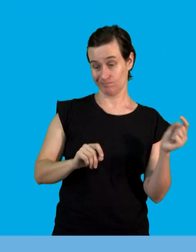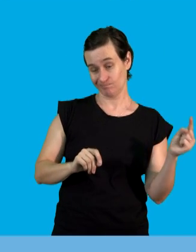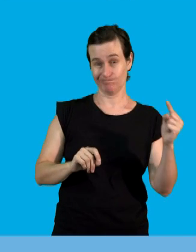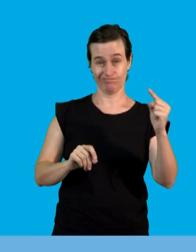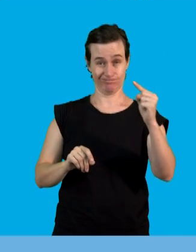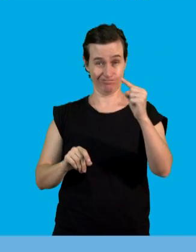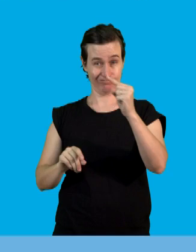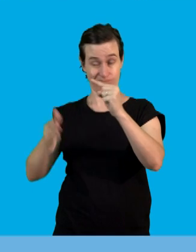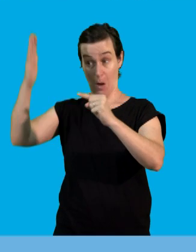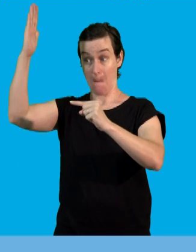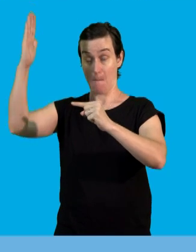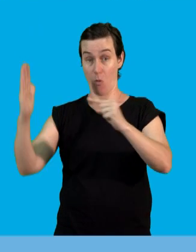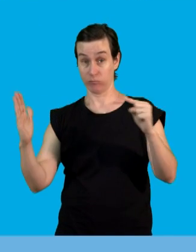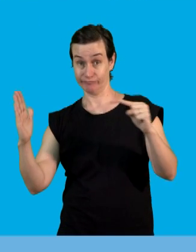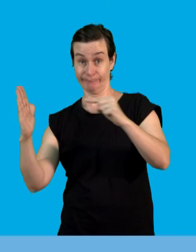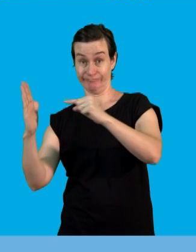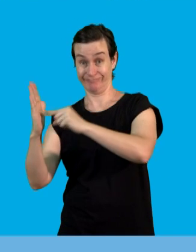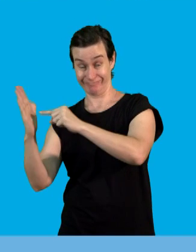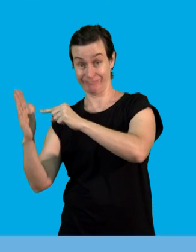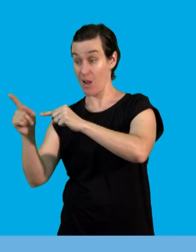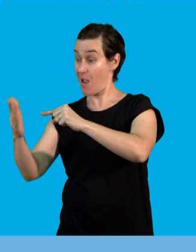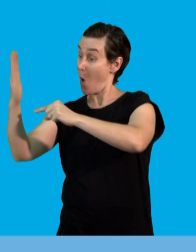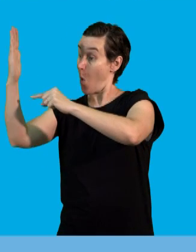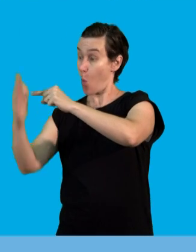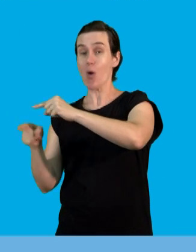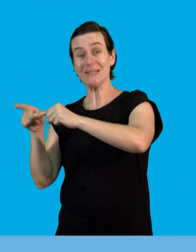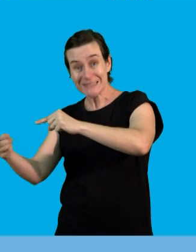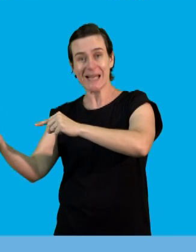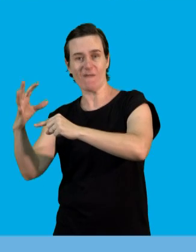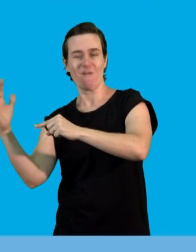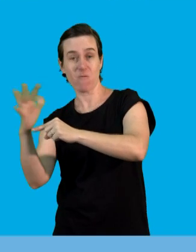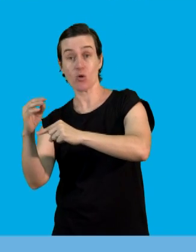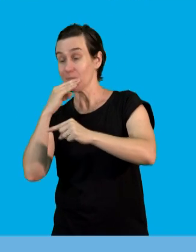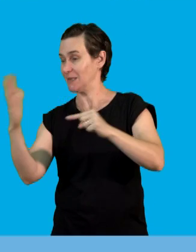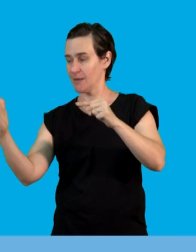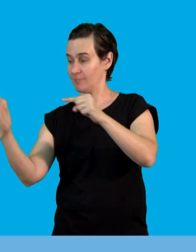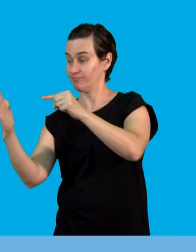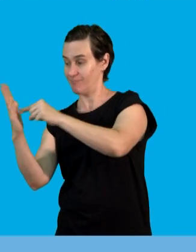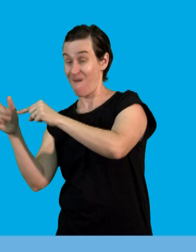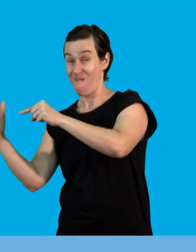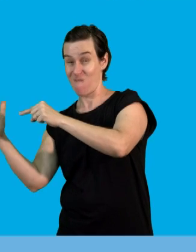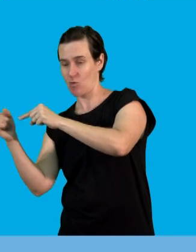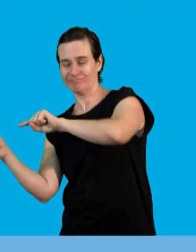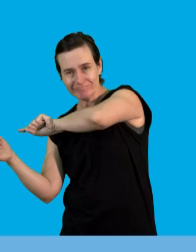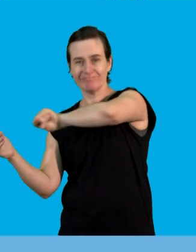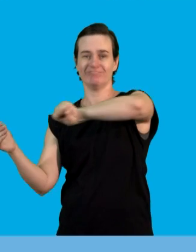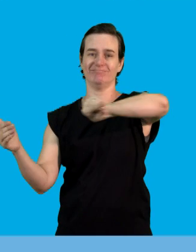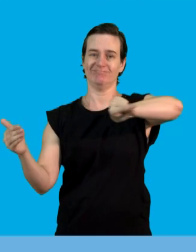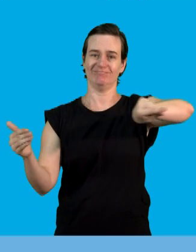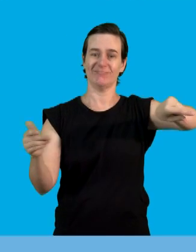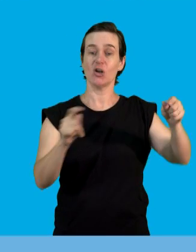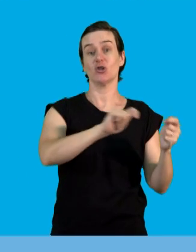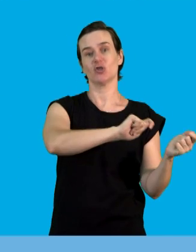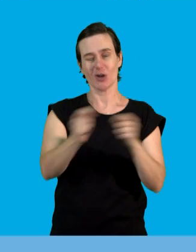wall is going to apply a force onto the tennis ball, and the tennis ball will now bounce backwards and go to the left. So the